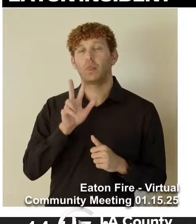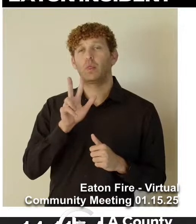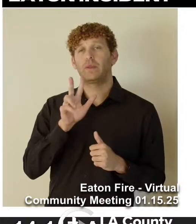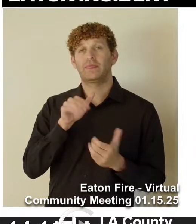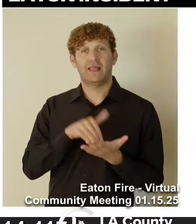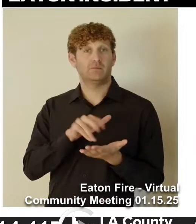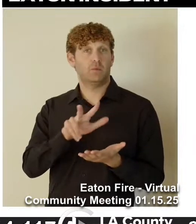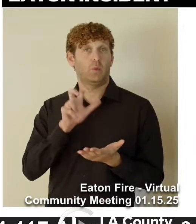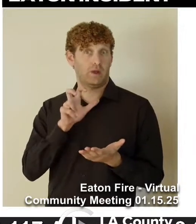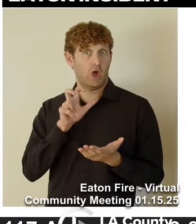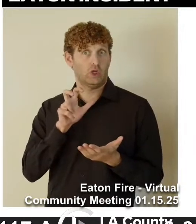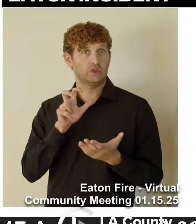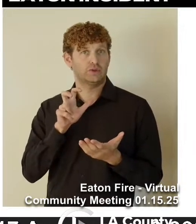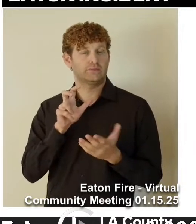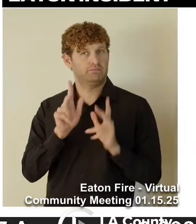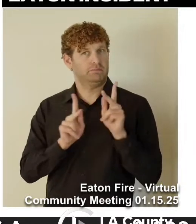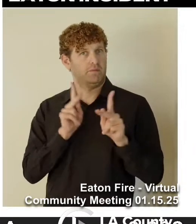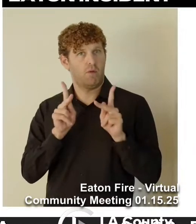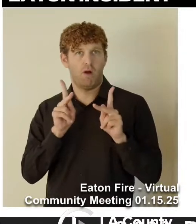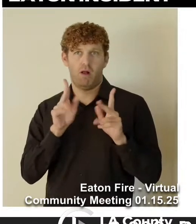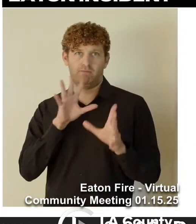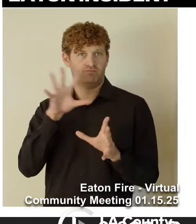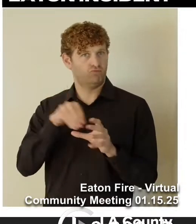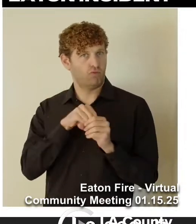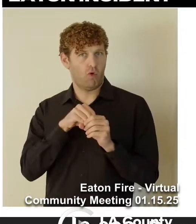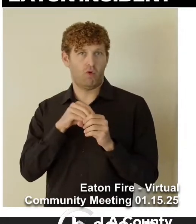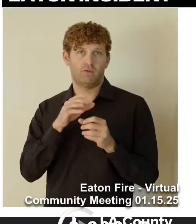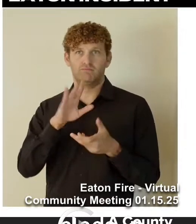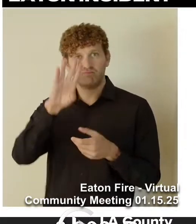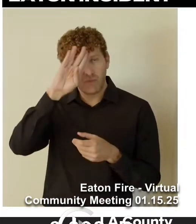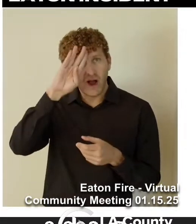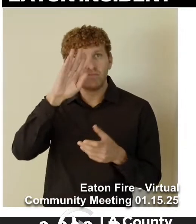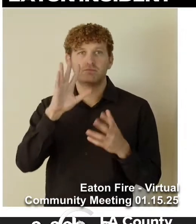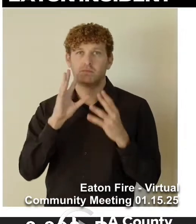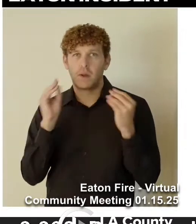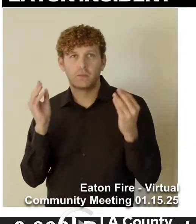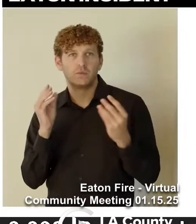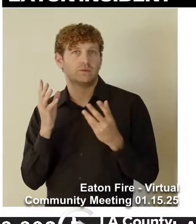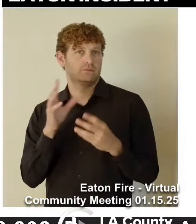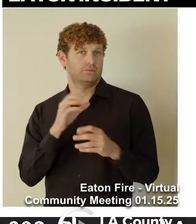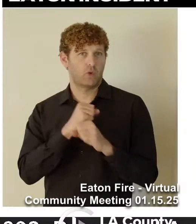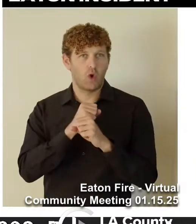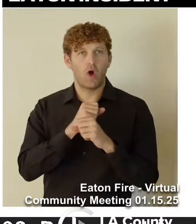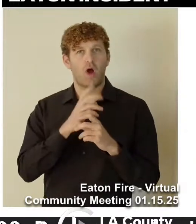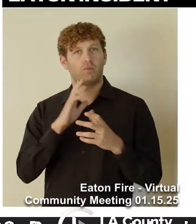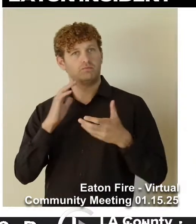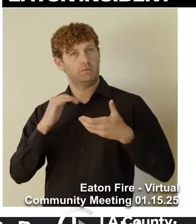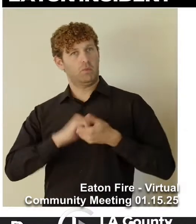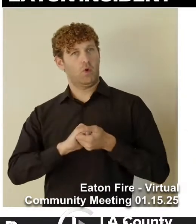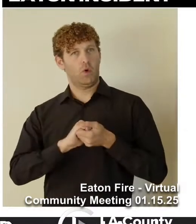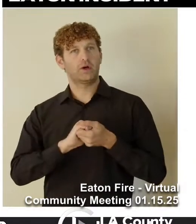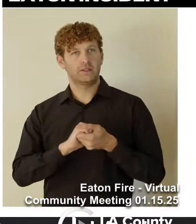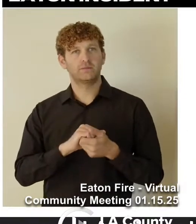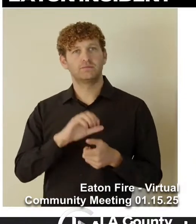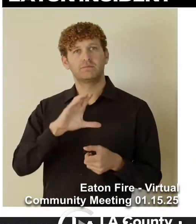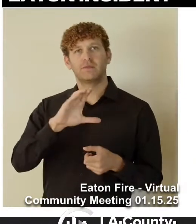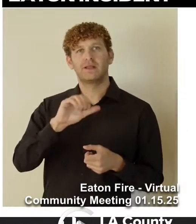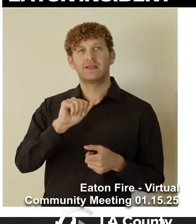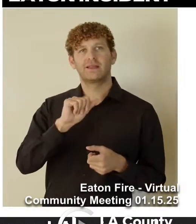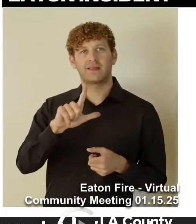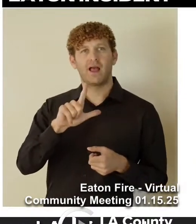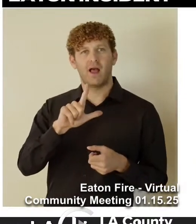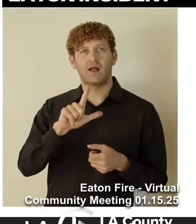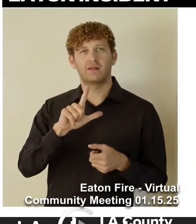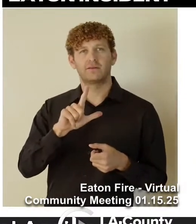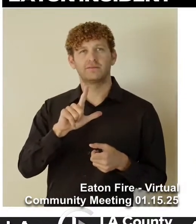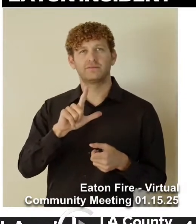still on active missions. We're also continue to be partnered up with California Highway Patrol, National